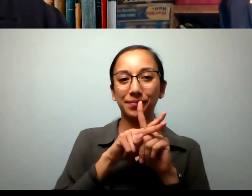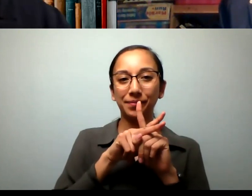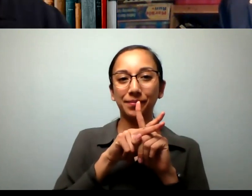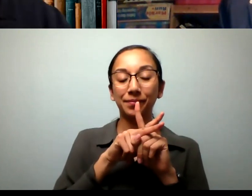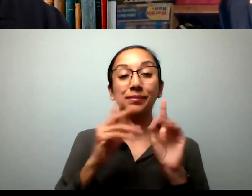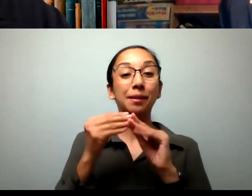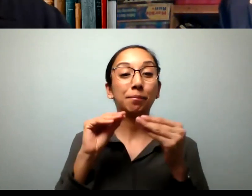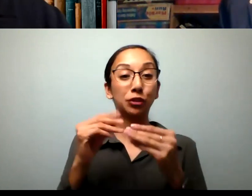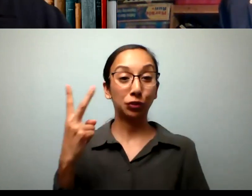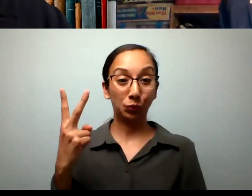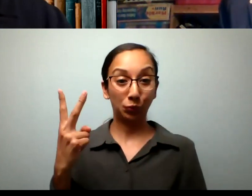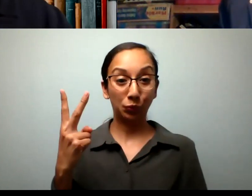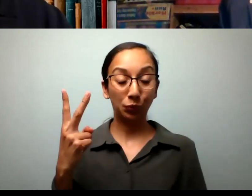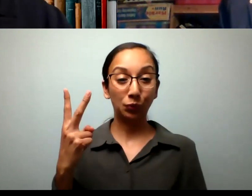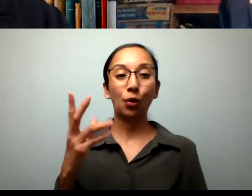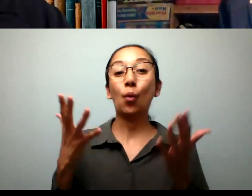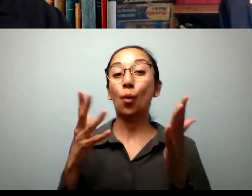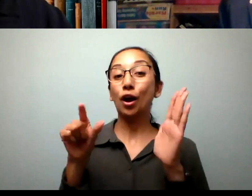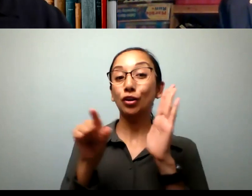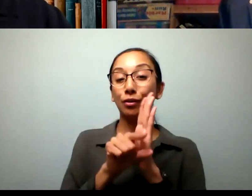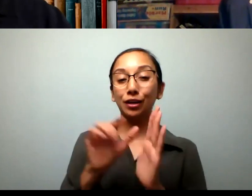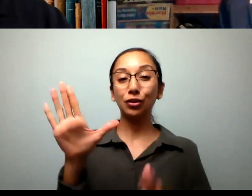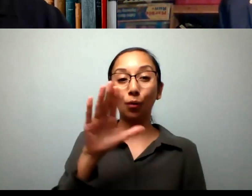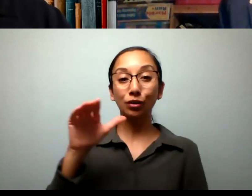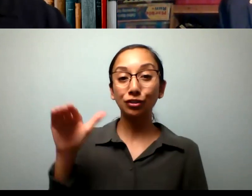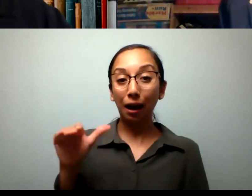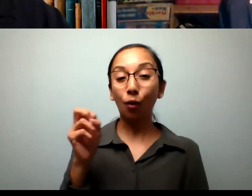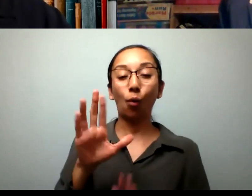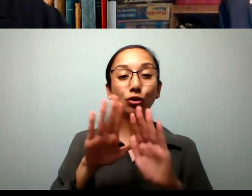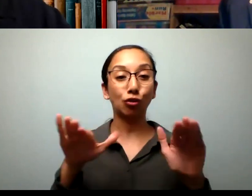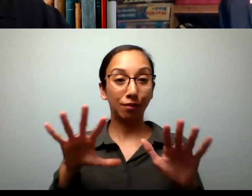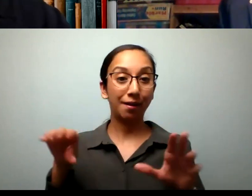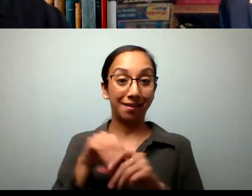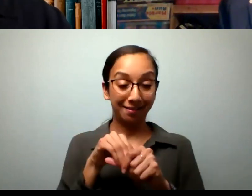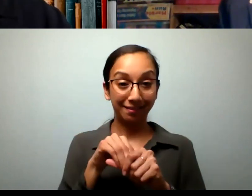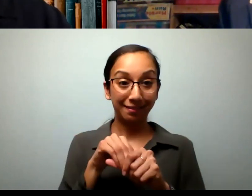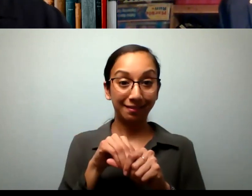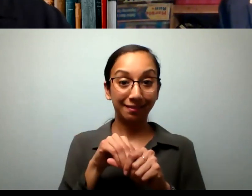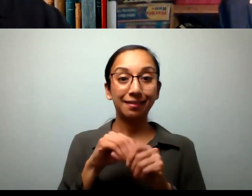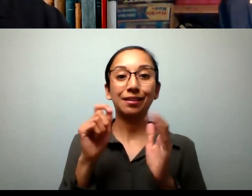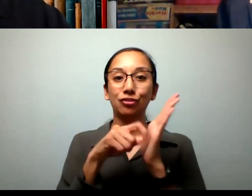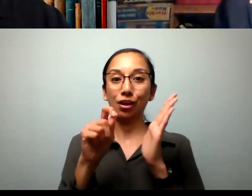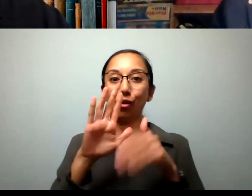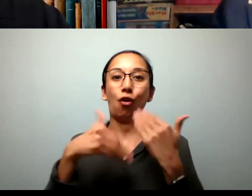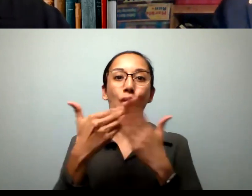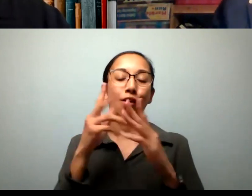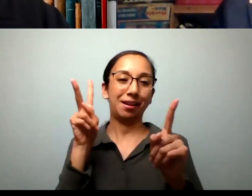Number two, what grade is your child or children in? Check all that apply.